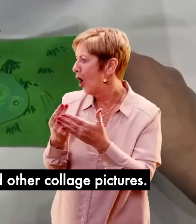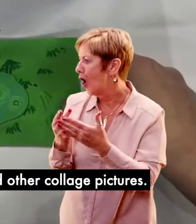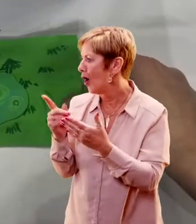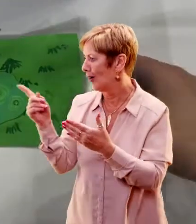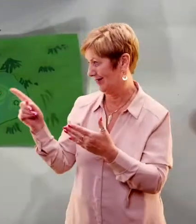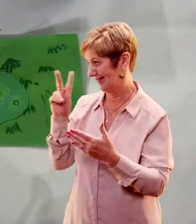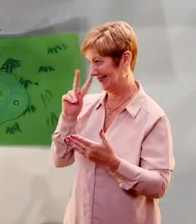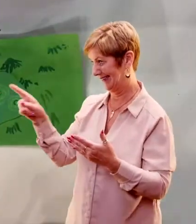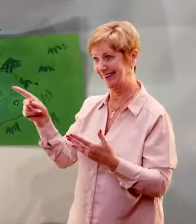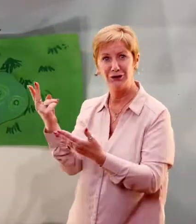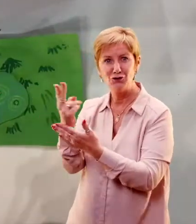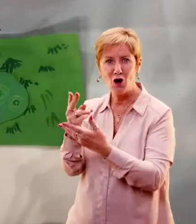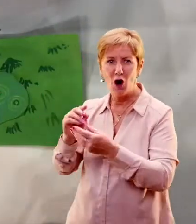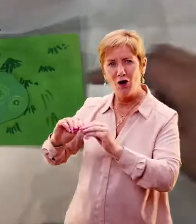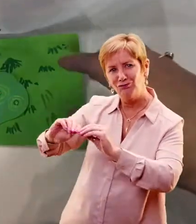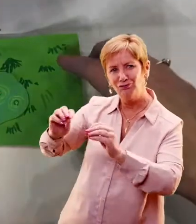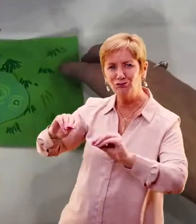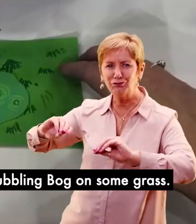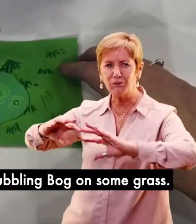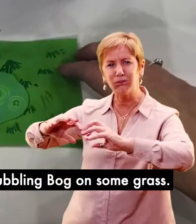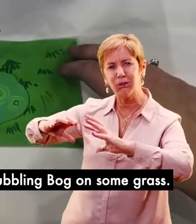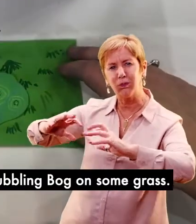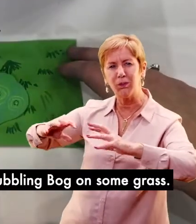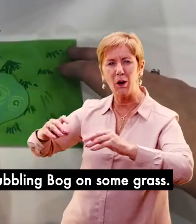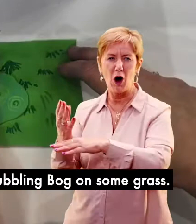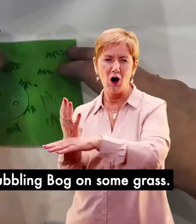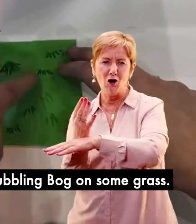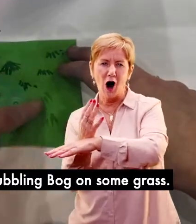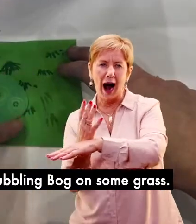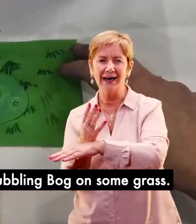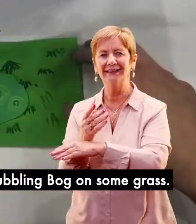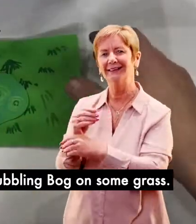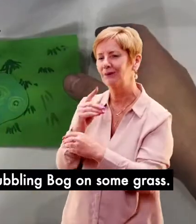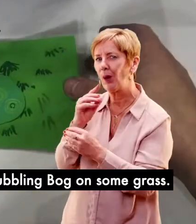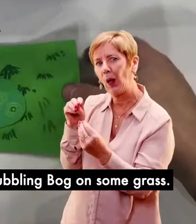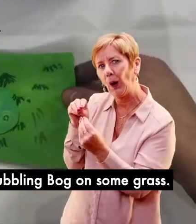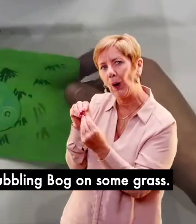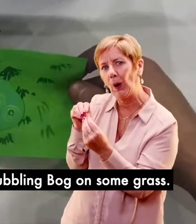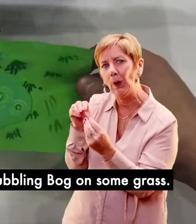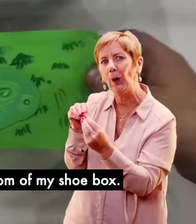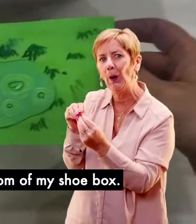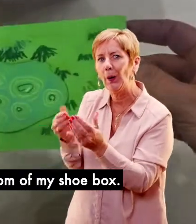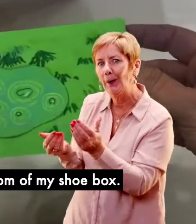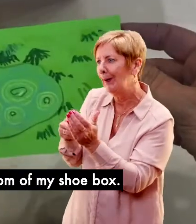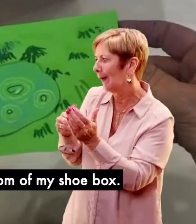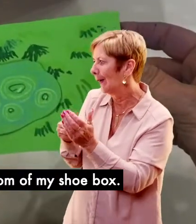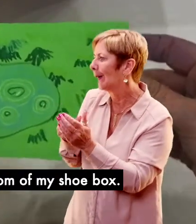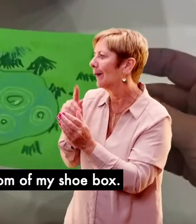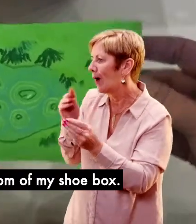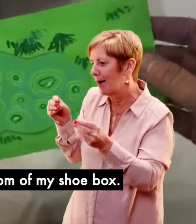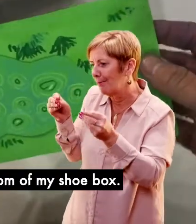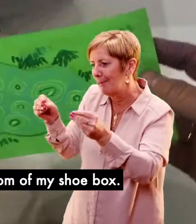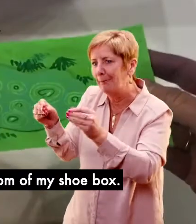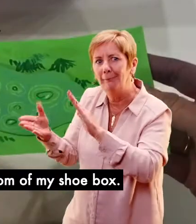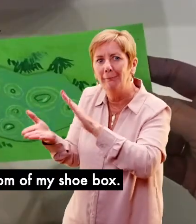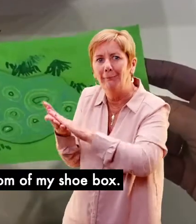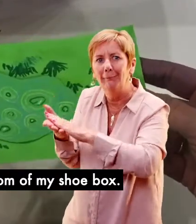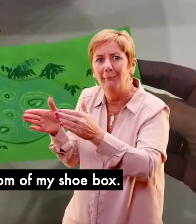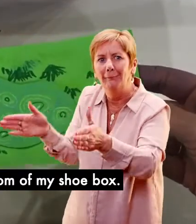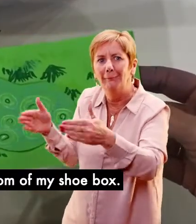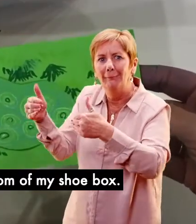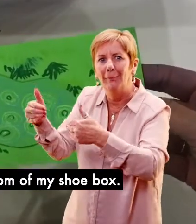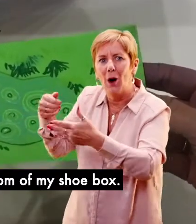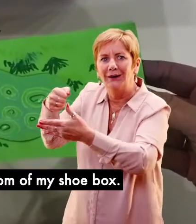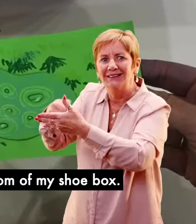pictures. With my pens and pencils, I've drawn Marge's bubbling bog on some grass. I'm going to glue it and add